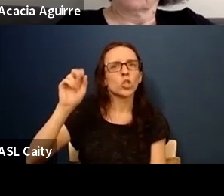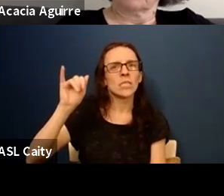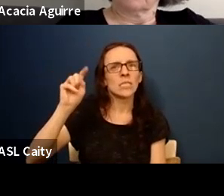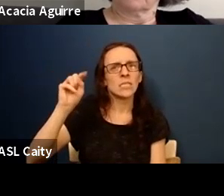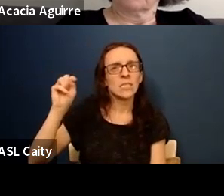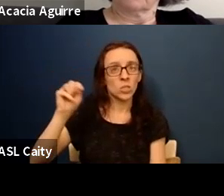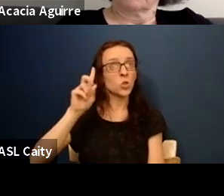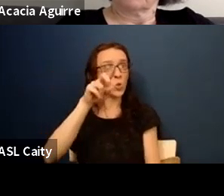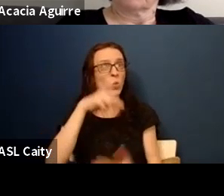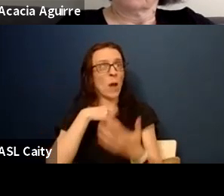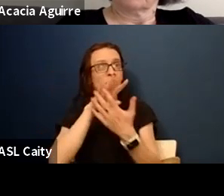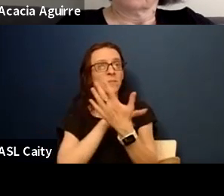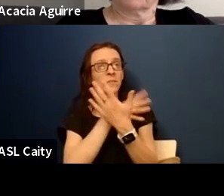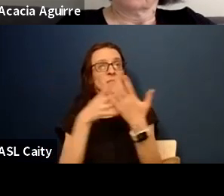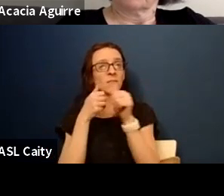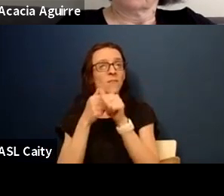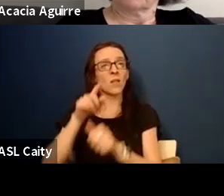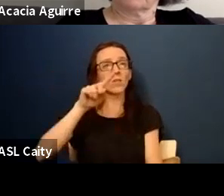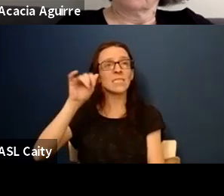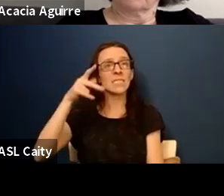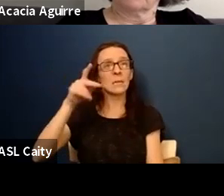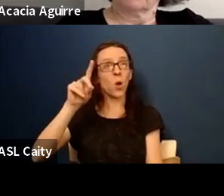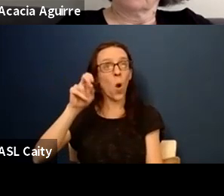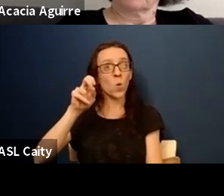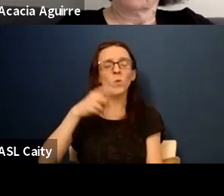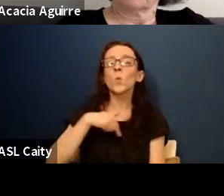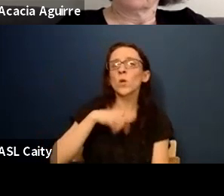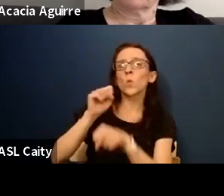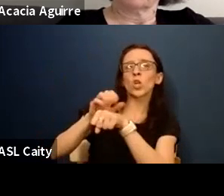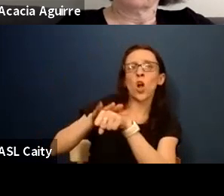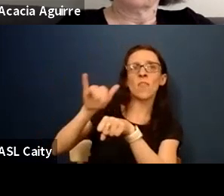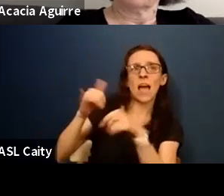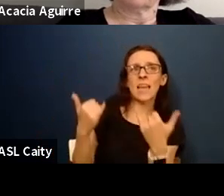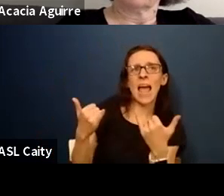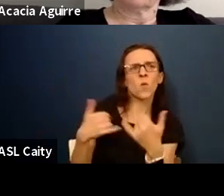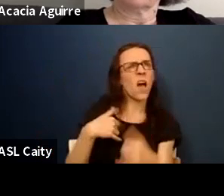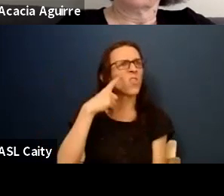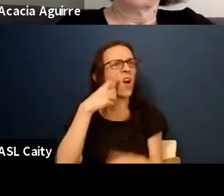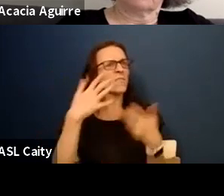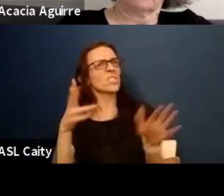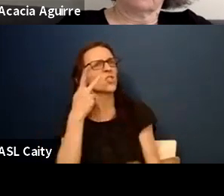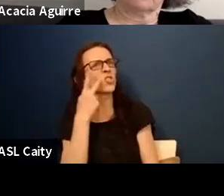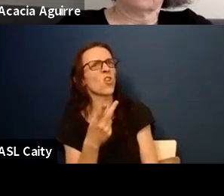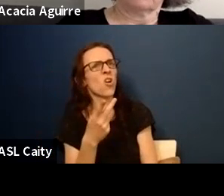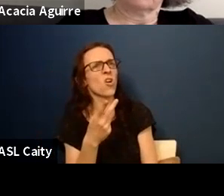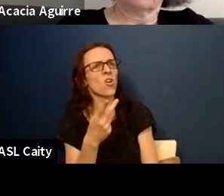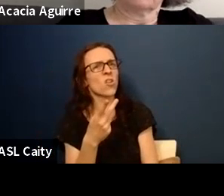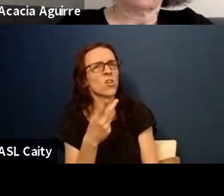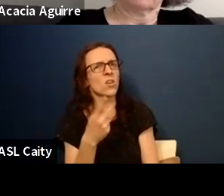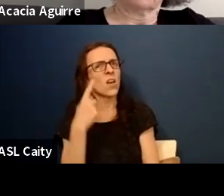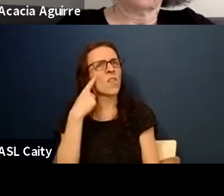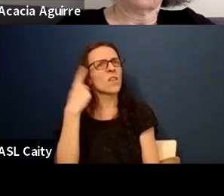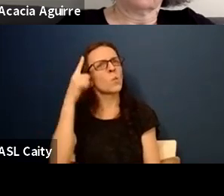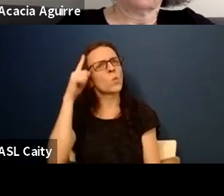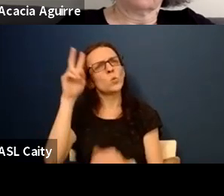code currently? That's what we're working on. I thought that we've seen it though. No, I thought there was a projection using the